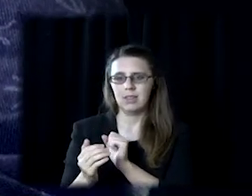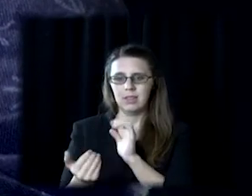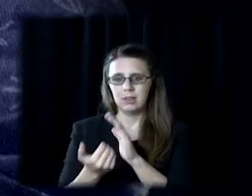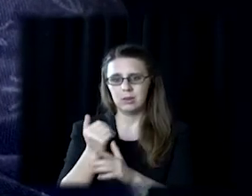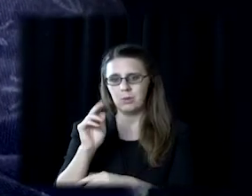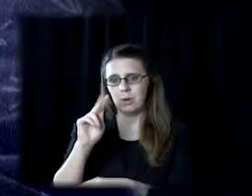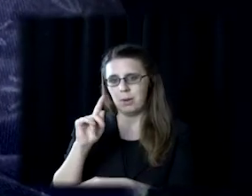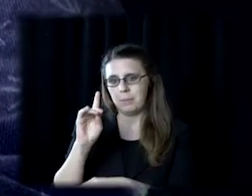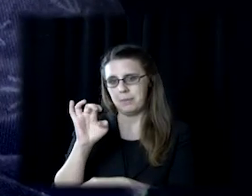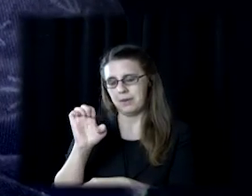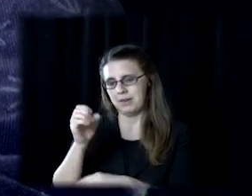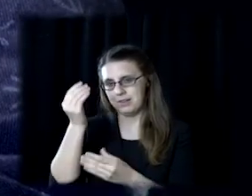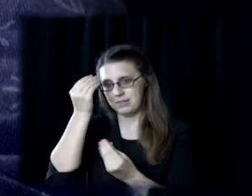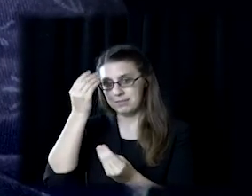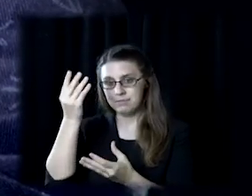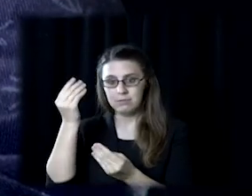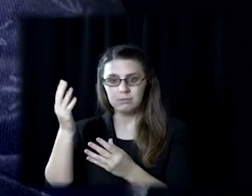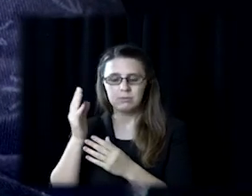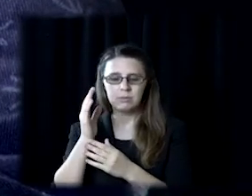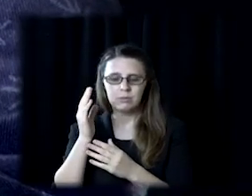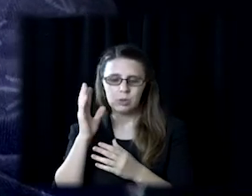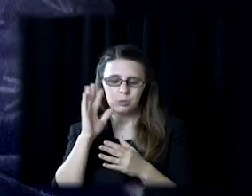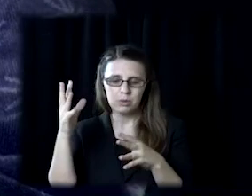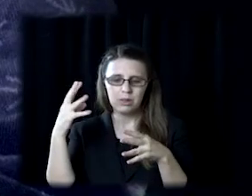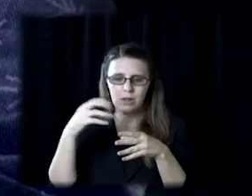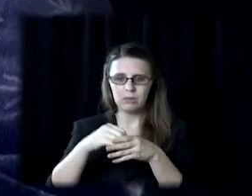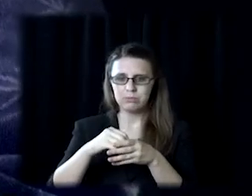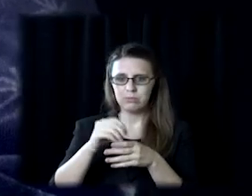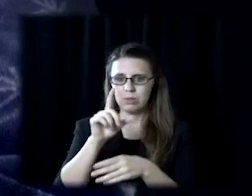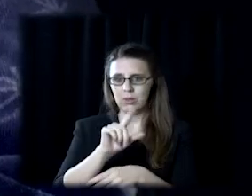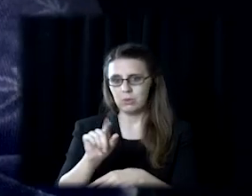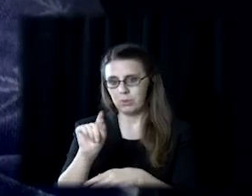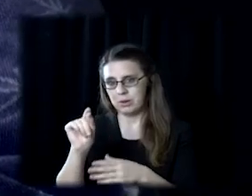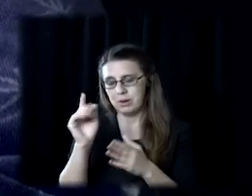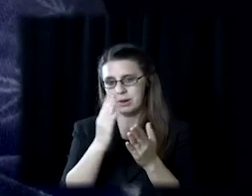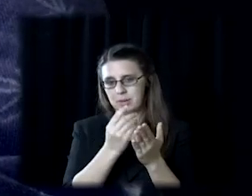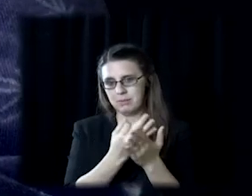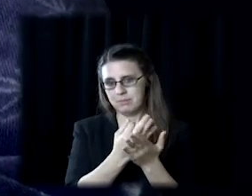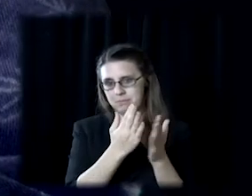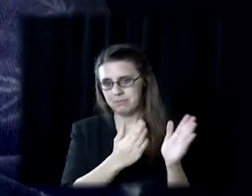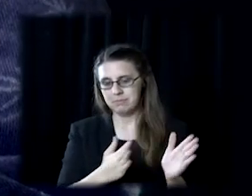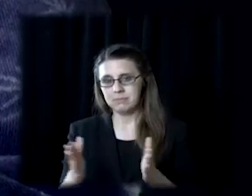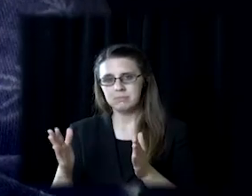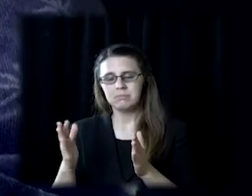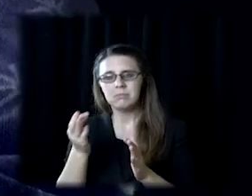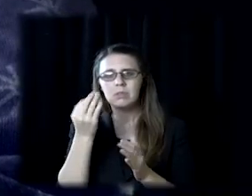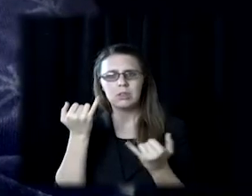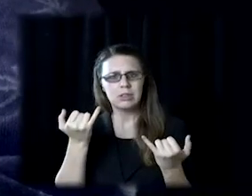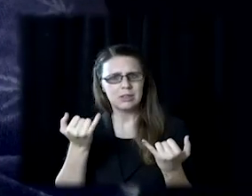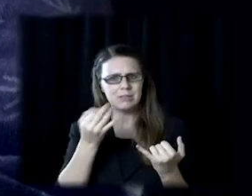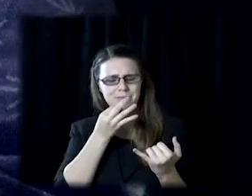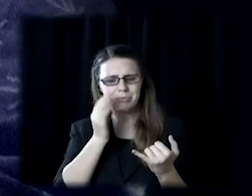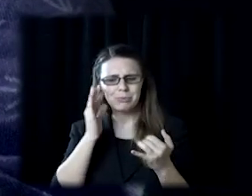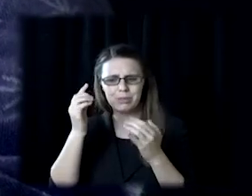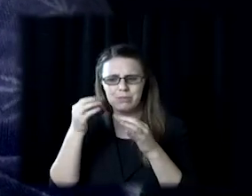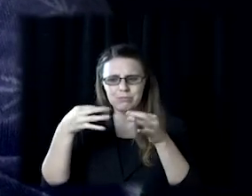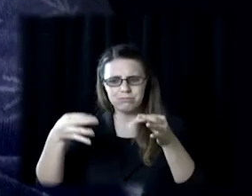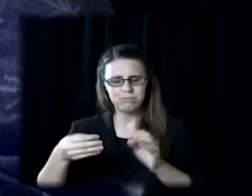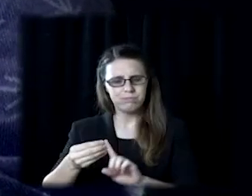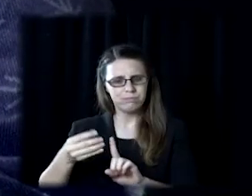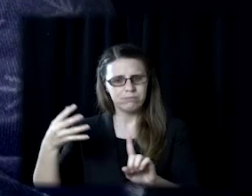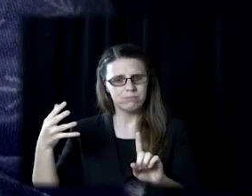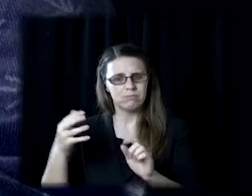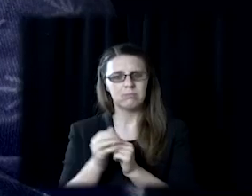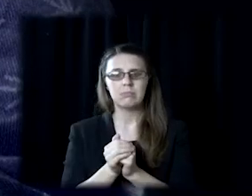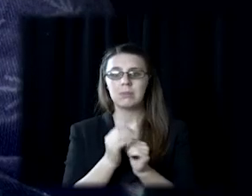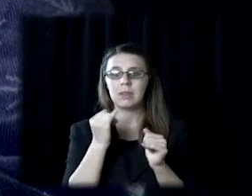will inform the fiscal year 2020 budget. We'll discuss this revision in more detail later today. And lastly, we are hard at work to